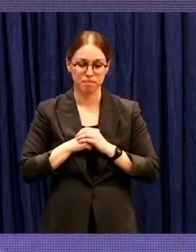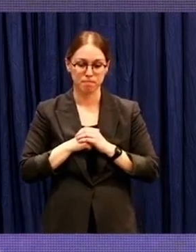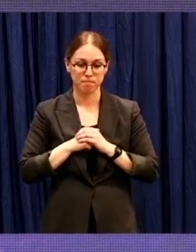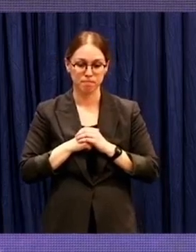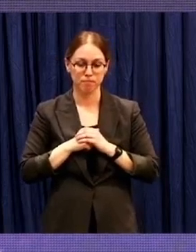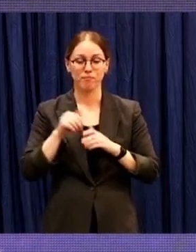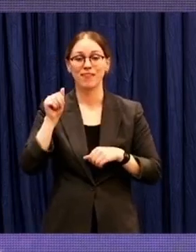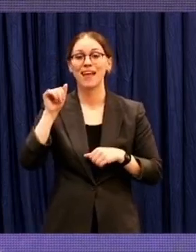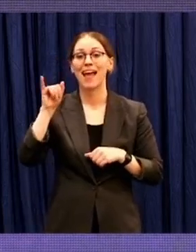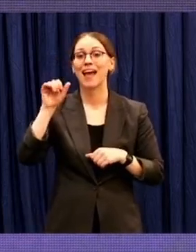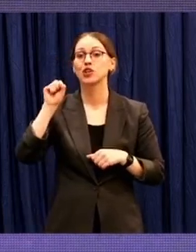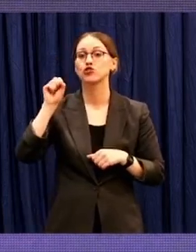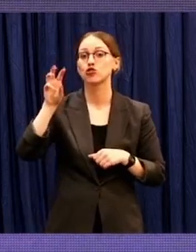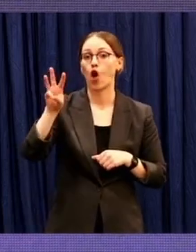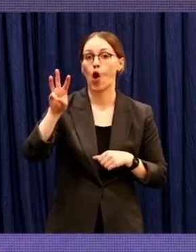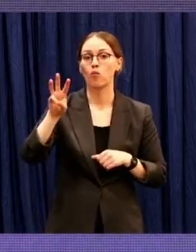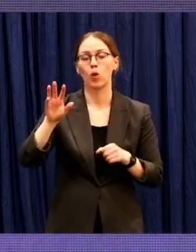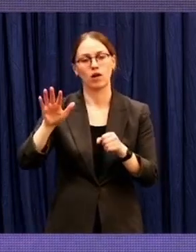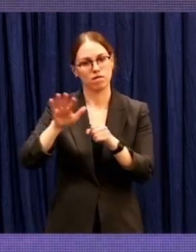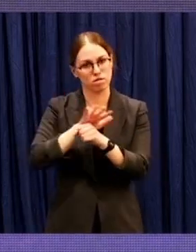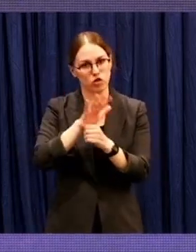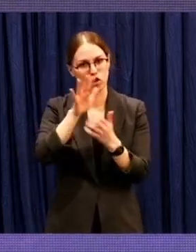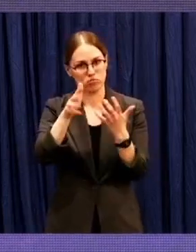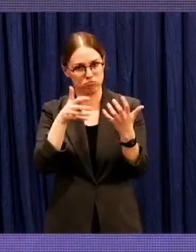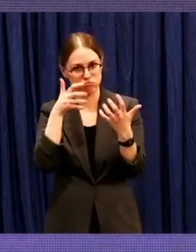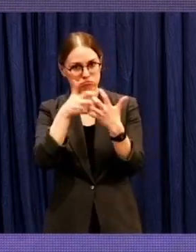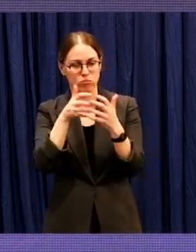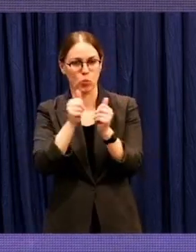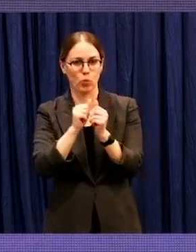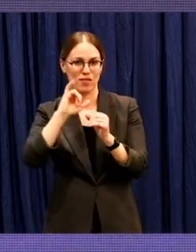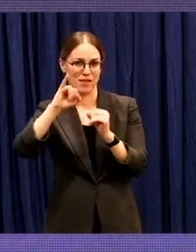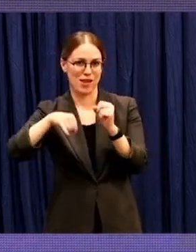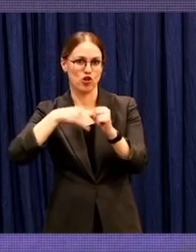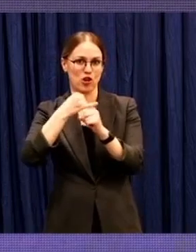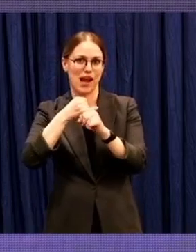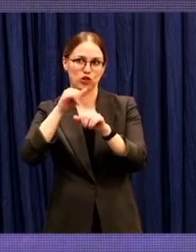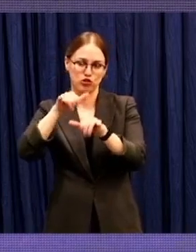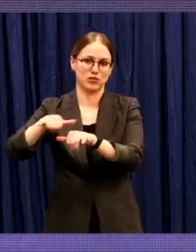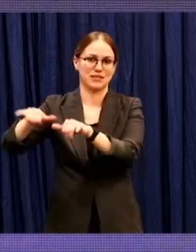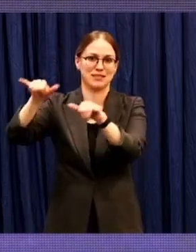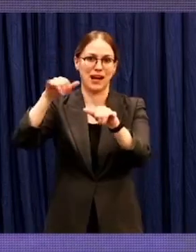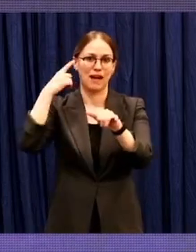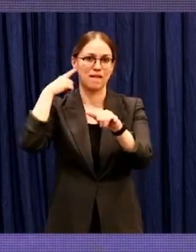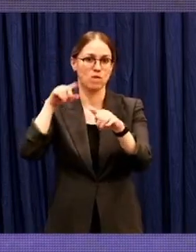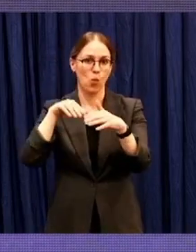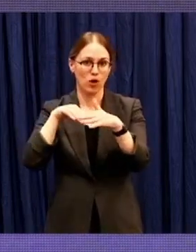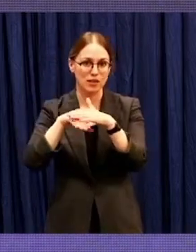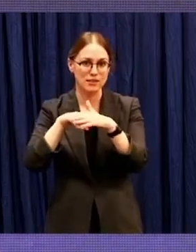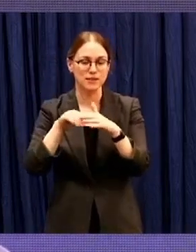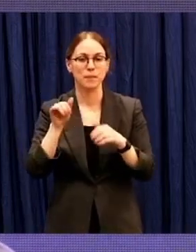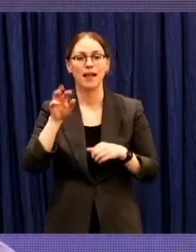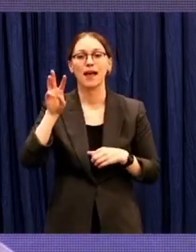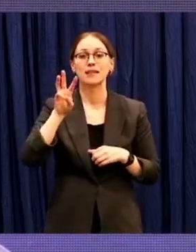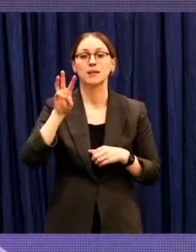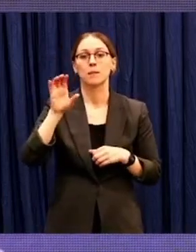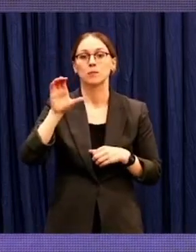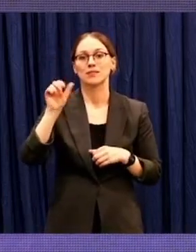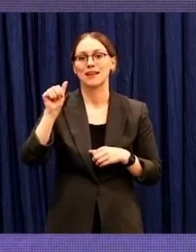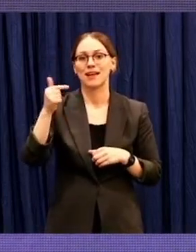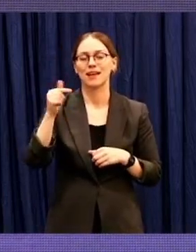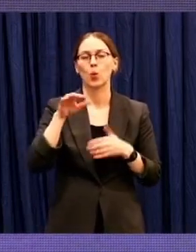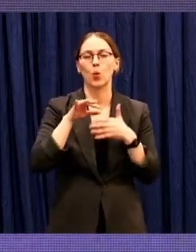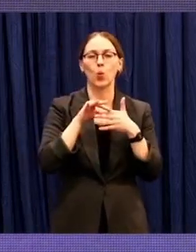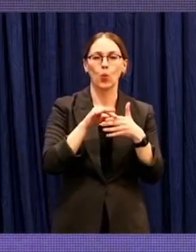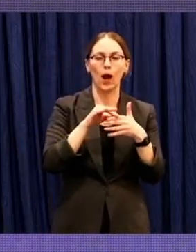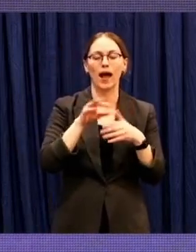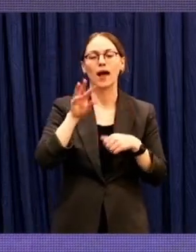AI software should fully conform with international accessibility standards, such as the Web Content Accessibility Guidelines 2.2, Level A